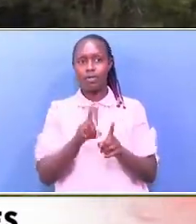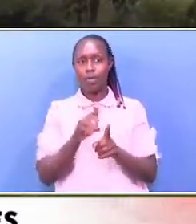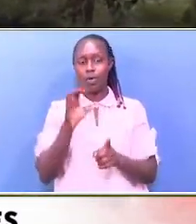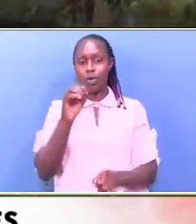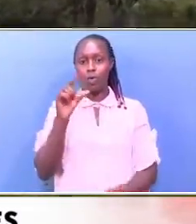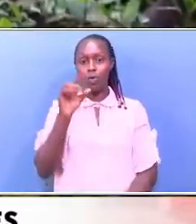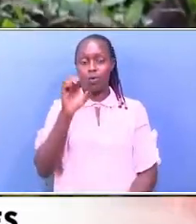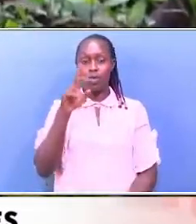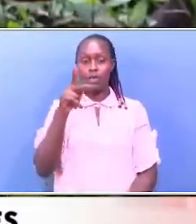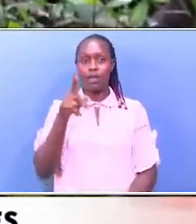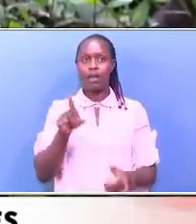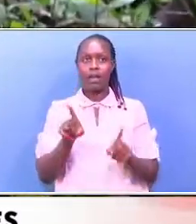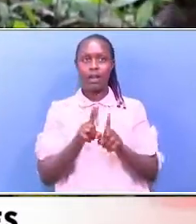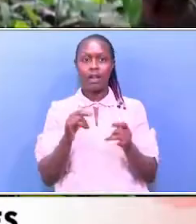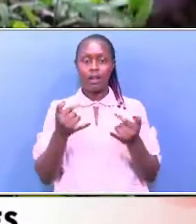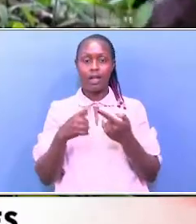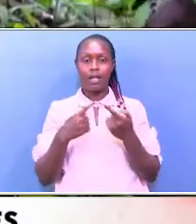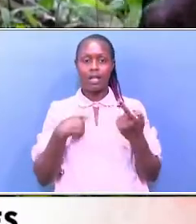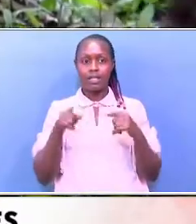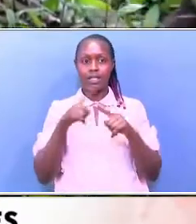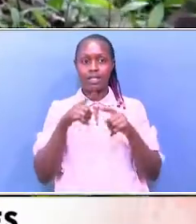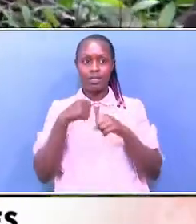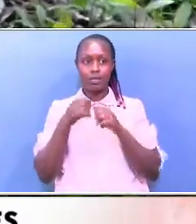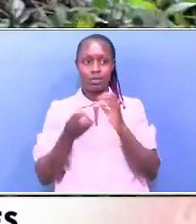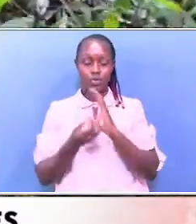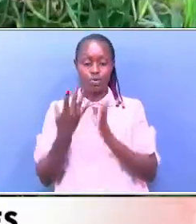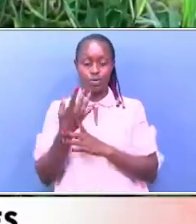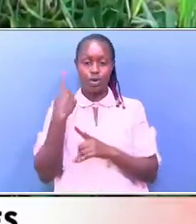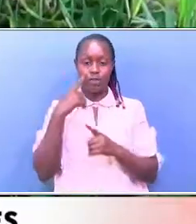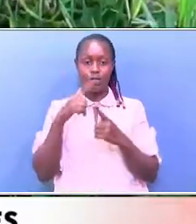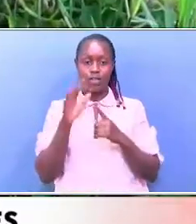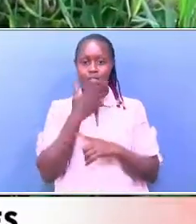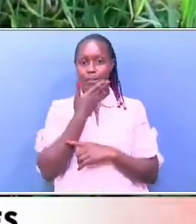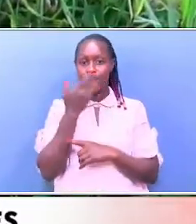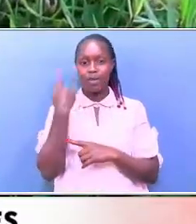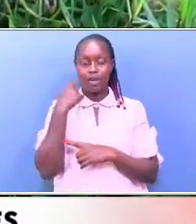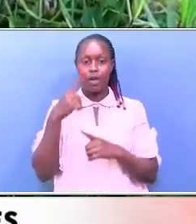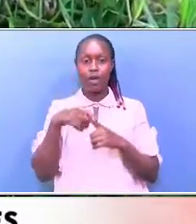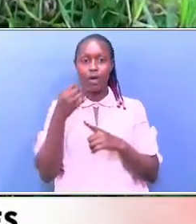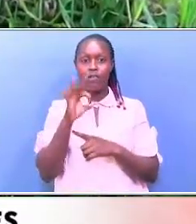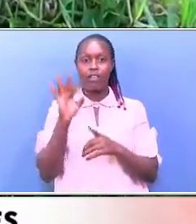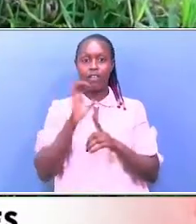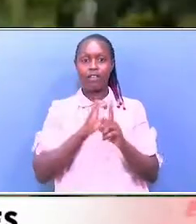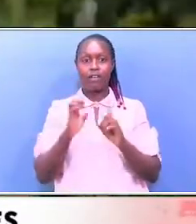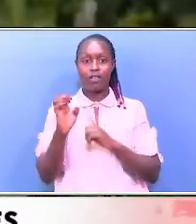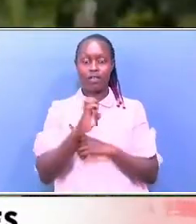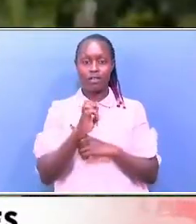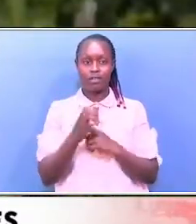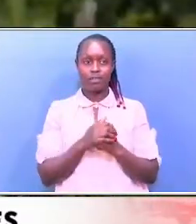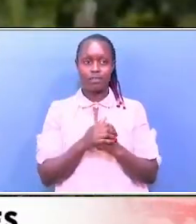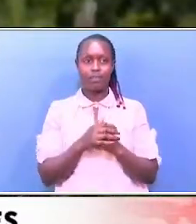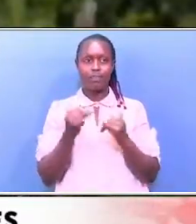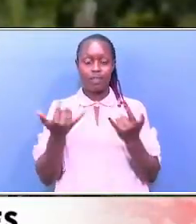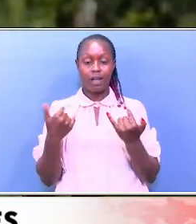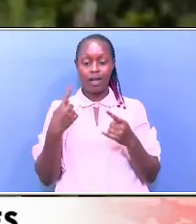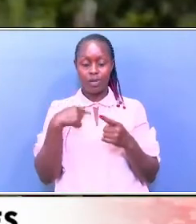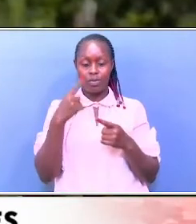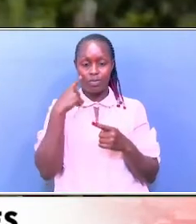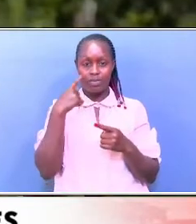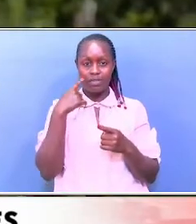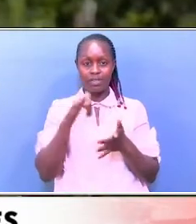community is keen in growing indigenous trees for the betterment of the environment.